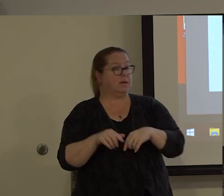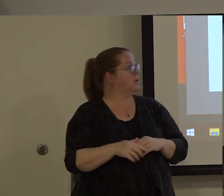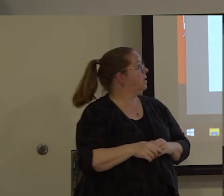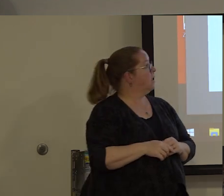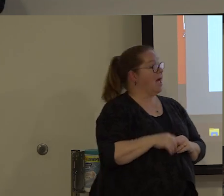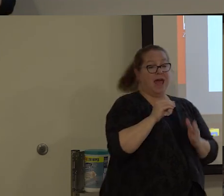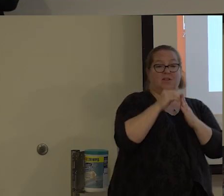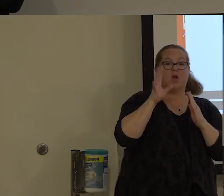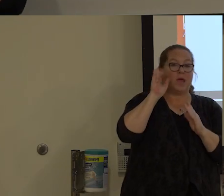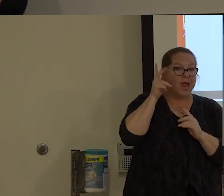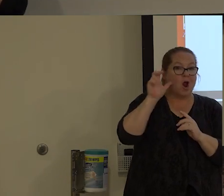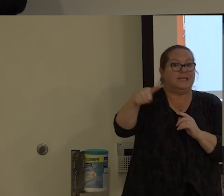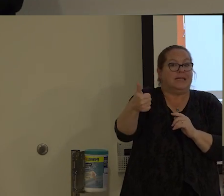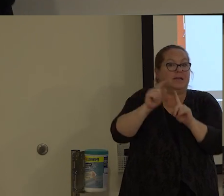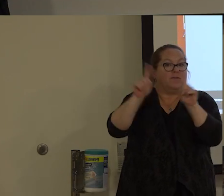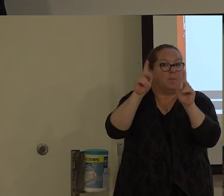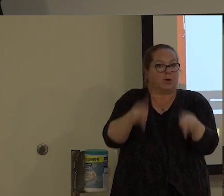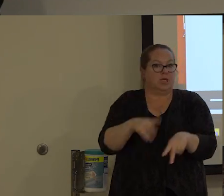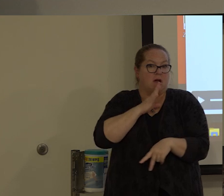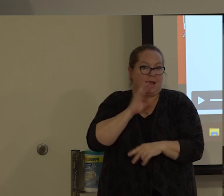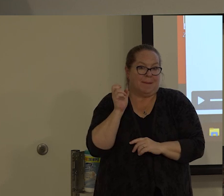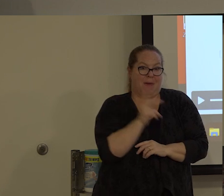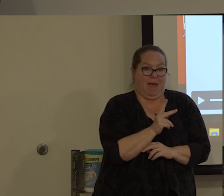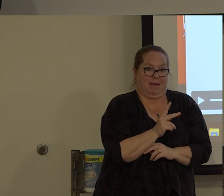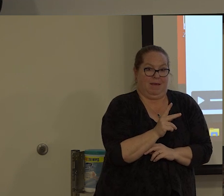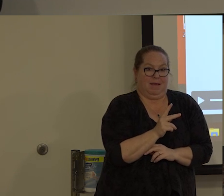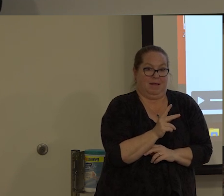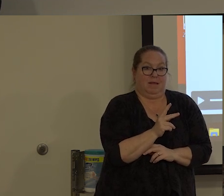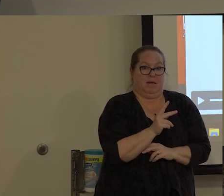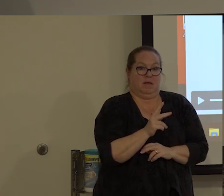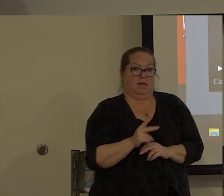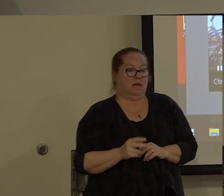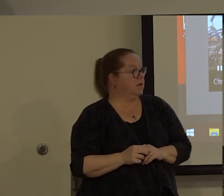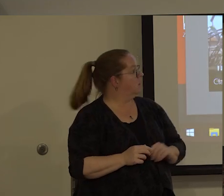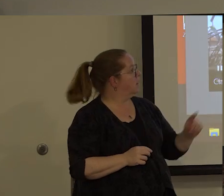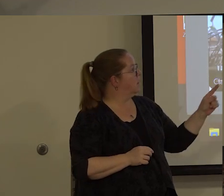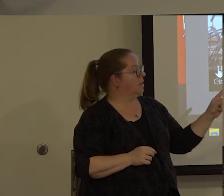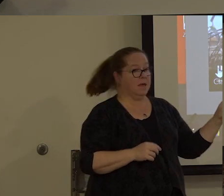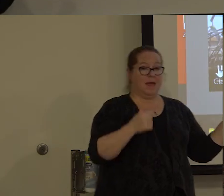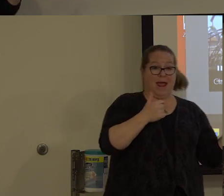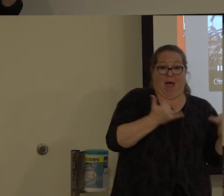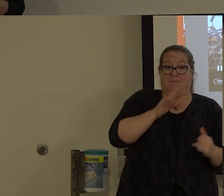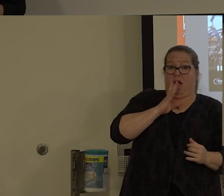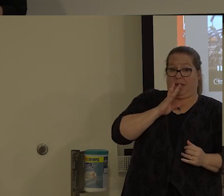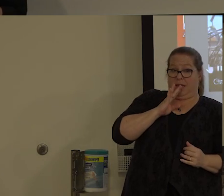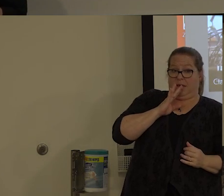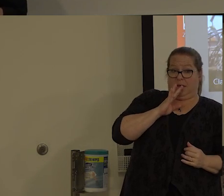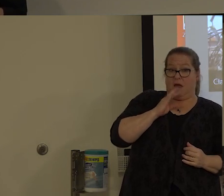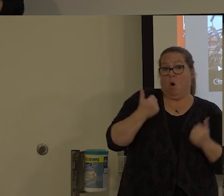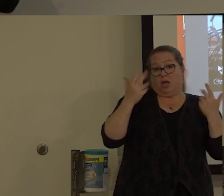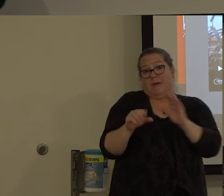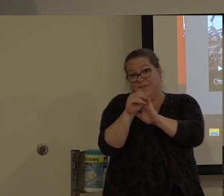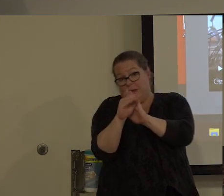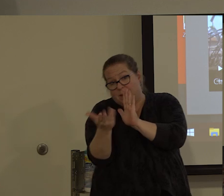chiamo Sara. Right? So it could be a tag where they're recording themselves talking. Ciao Jessica, mi chiamo Sara. It could be a video.